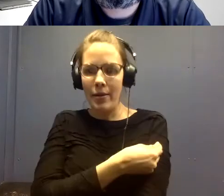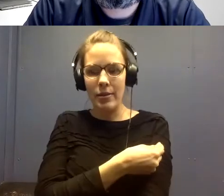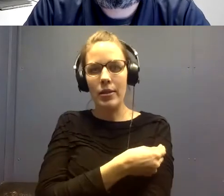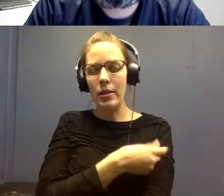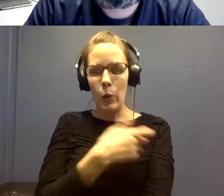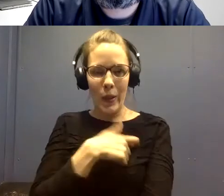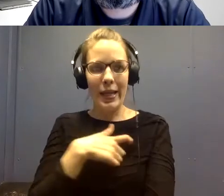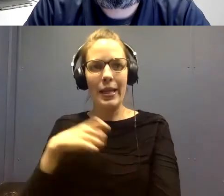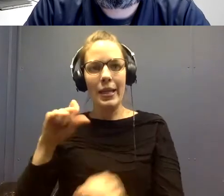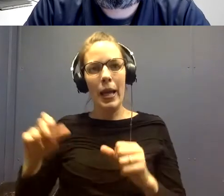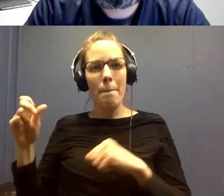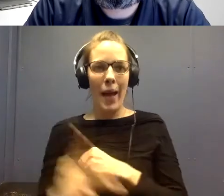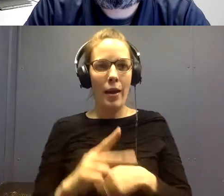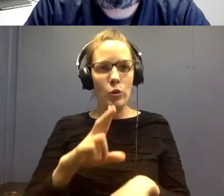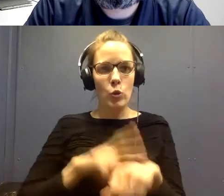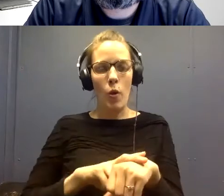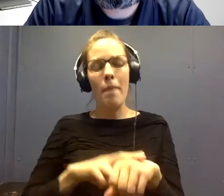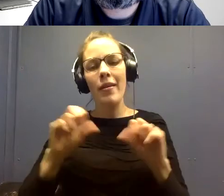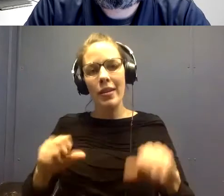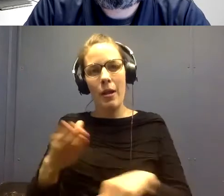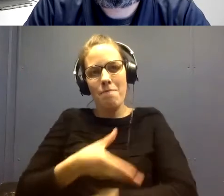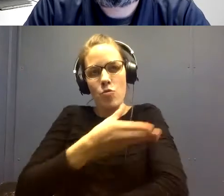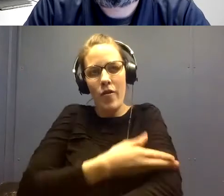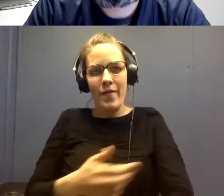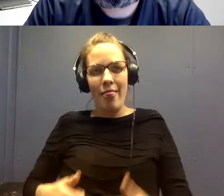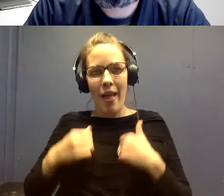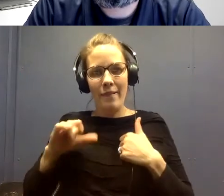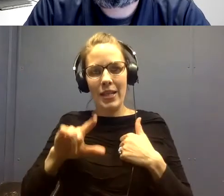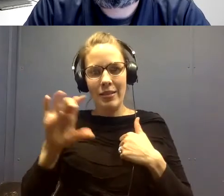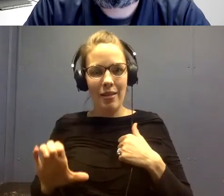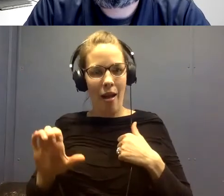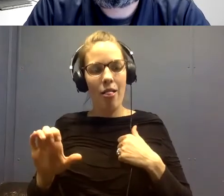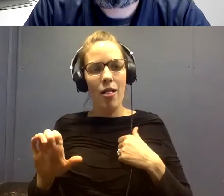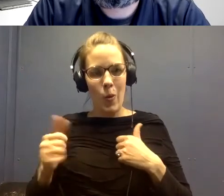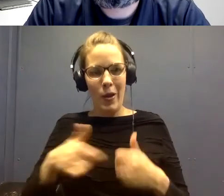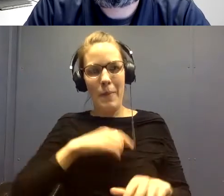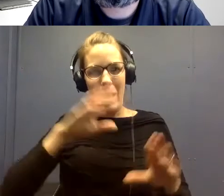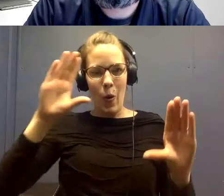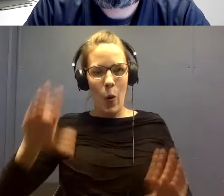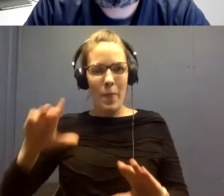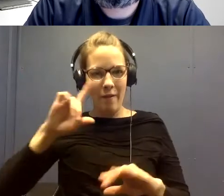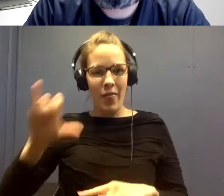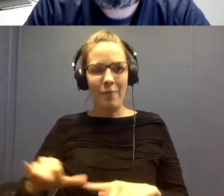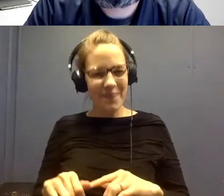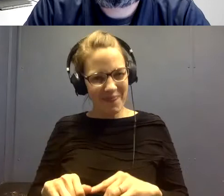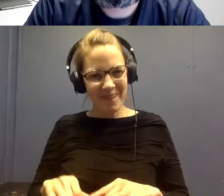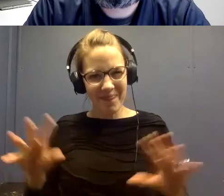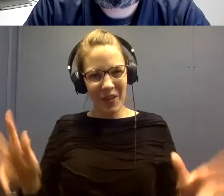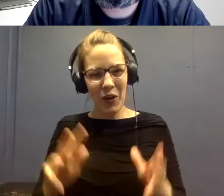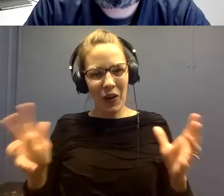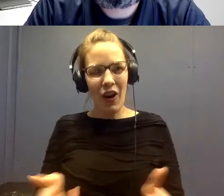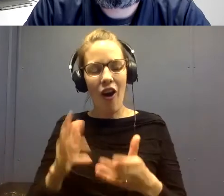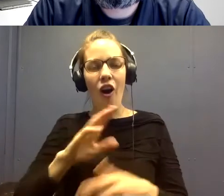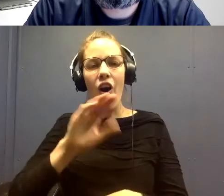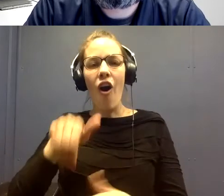we can get back to normal, but we can get back to an improved lifestyle that we've all been hoping for. So just encourage all employers